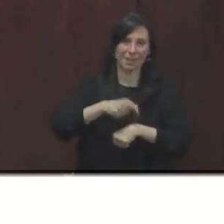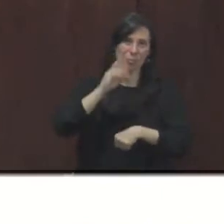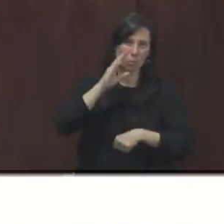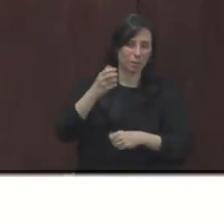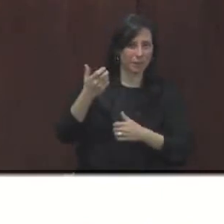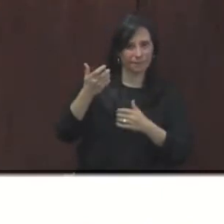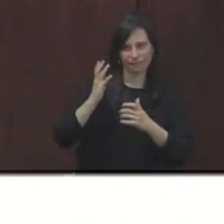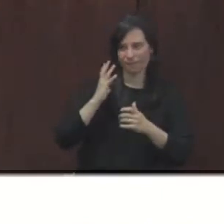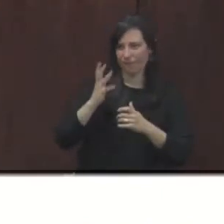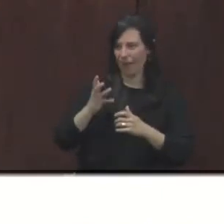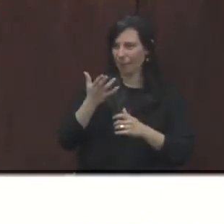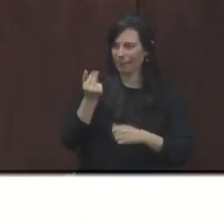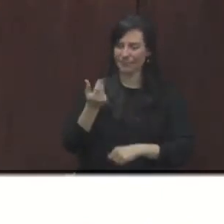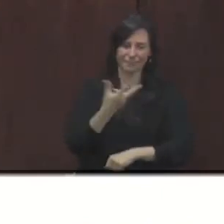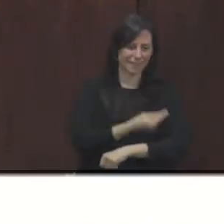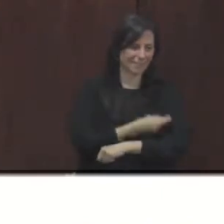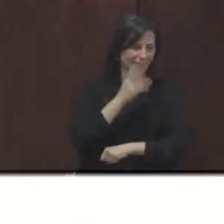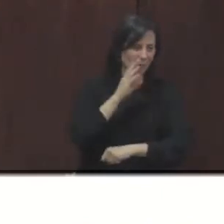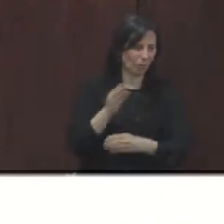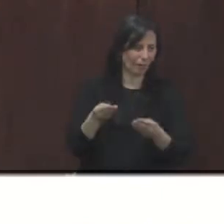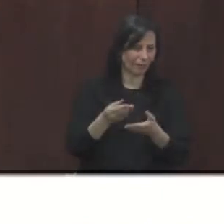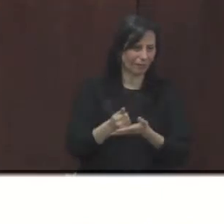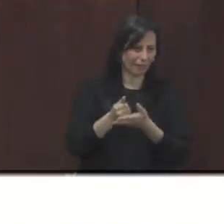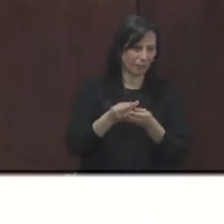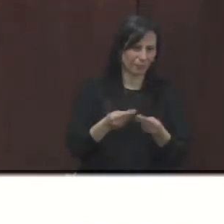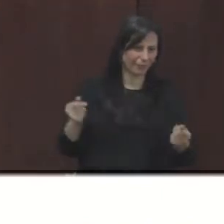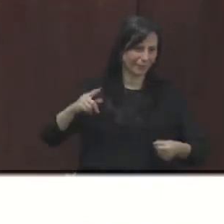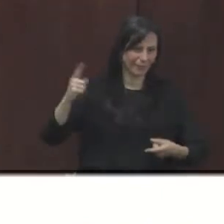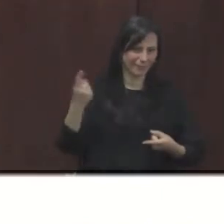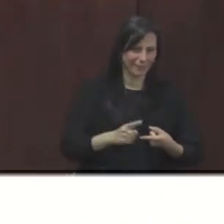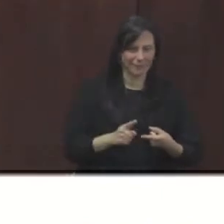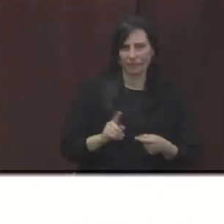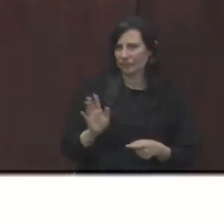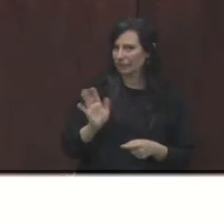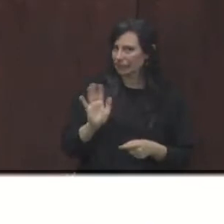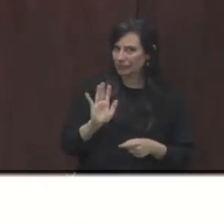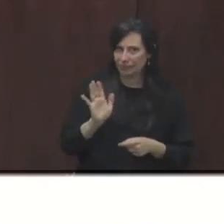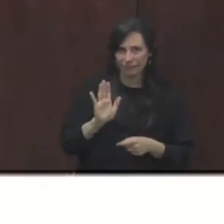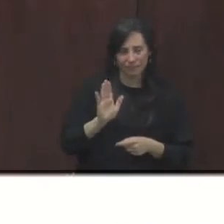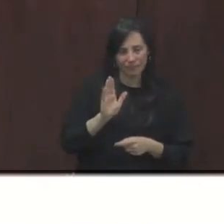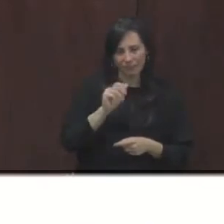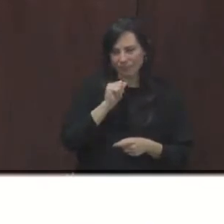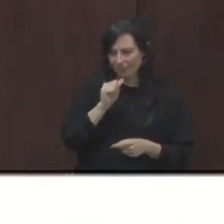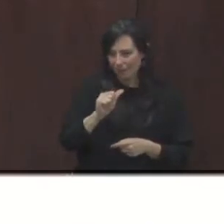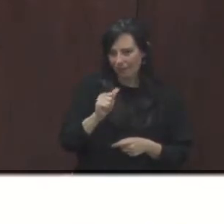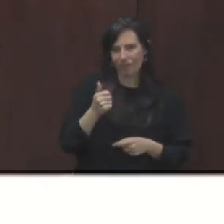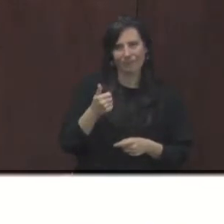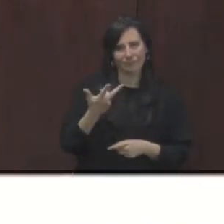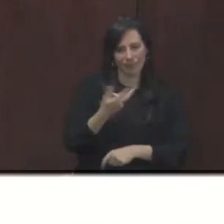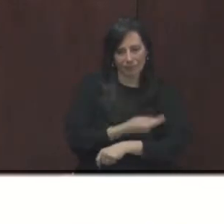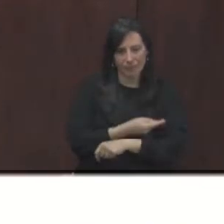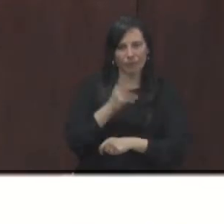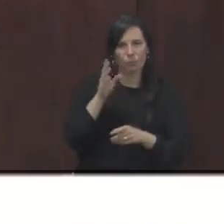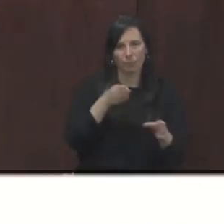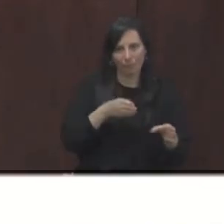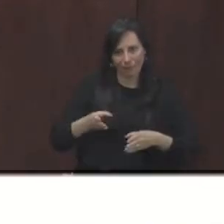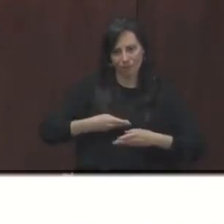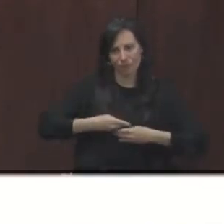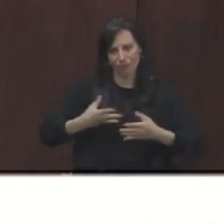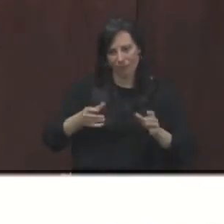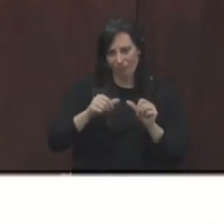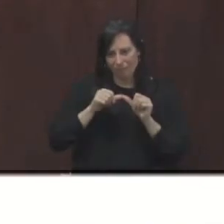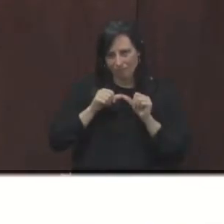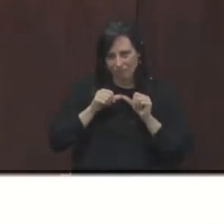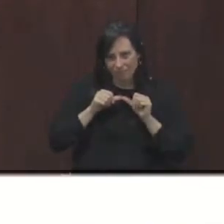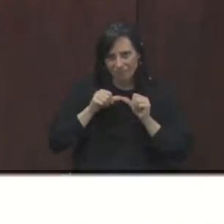be something we're working on solving for the majority of 2021. So I just want us to be in that mindset that this